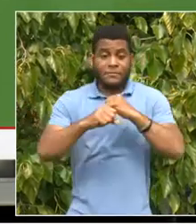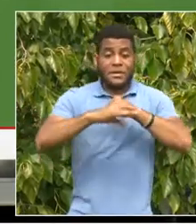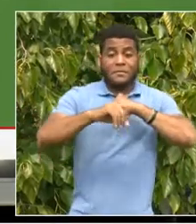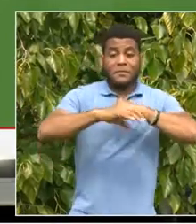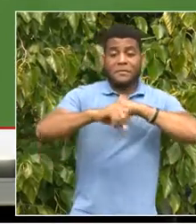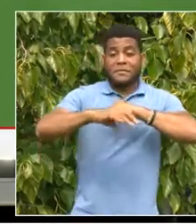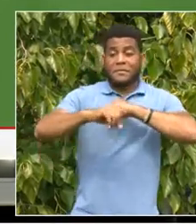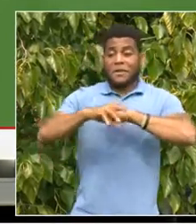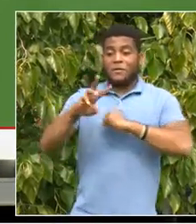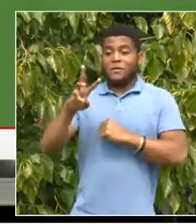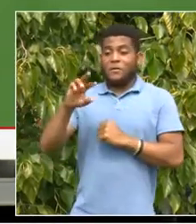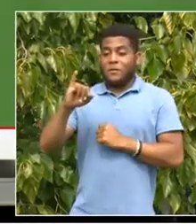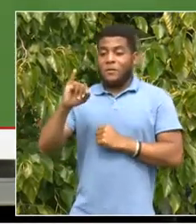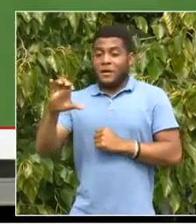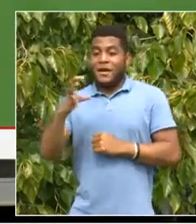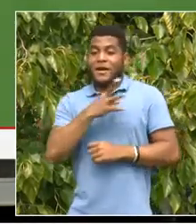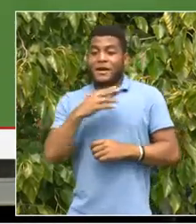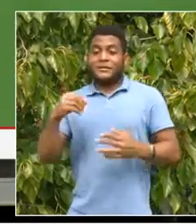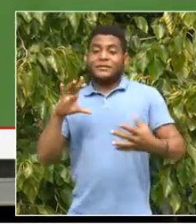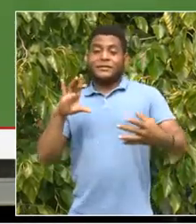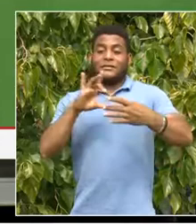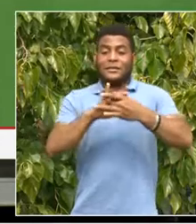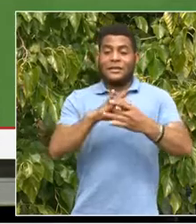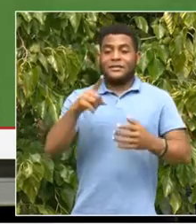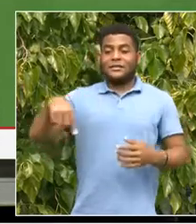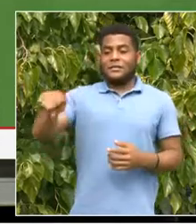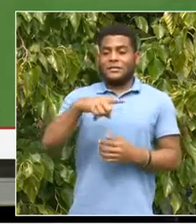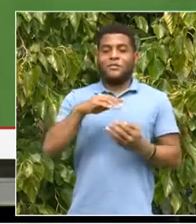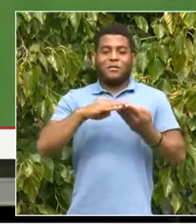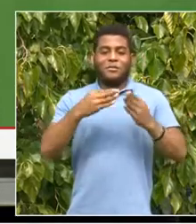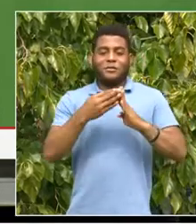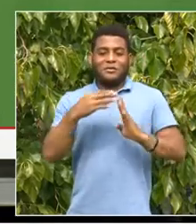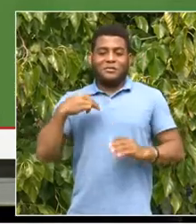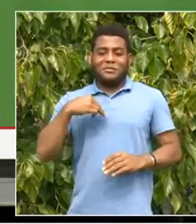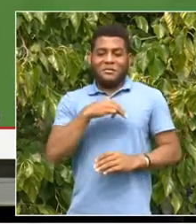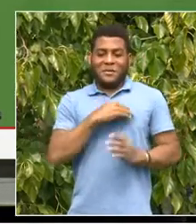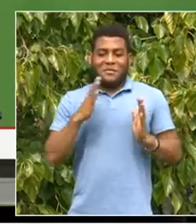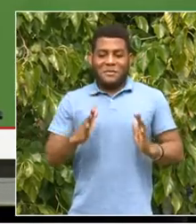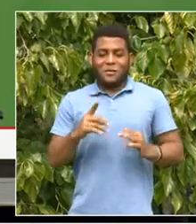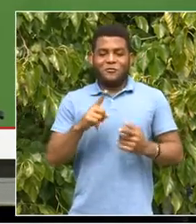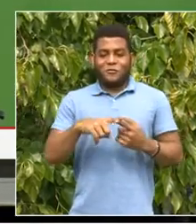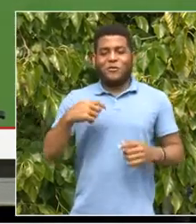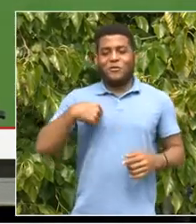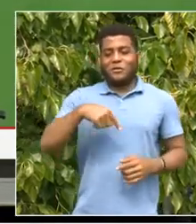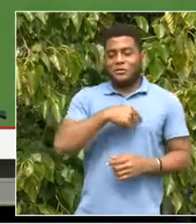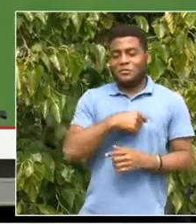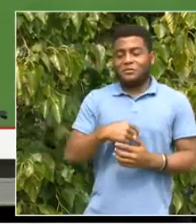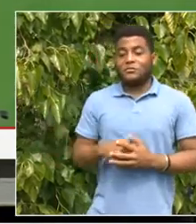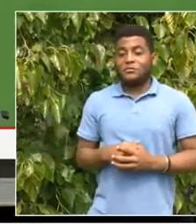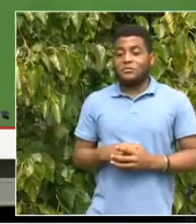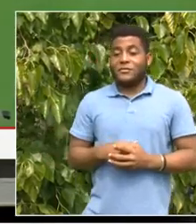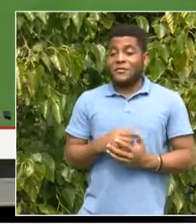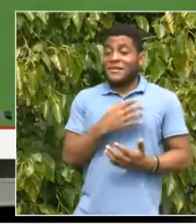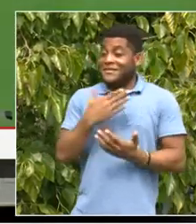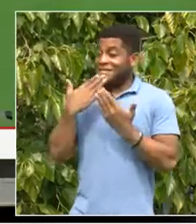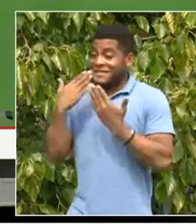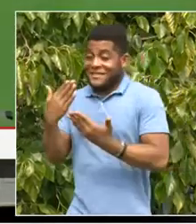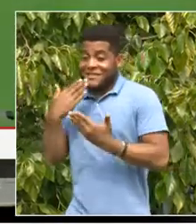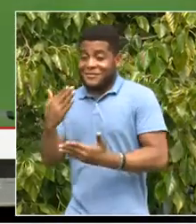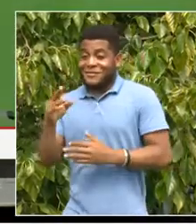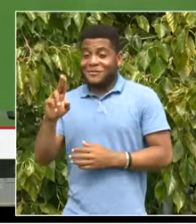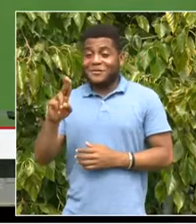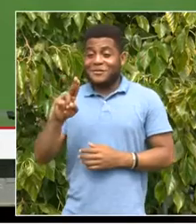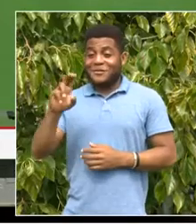us. Thank you to our partners at the U.S. Department of Agriculture for their work at the national